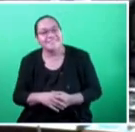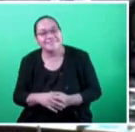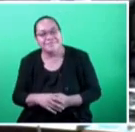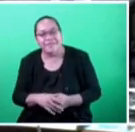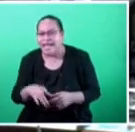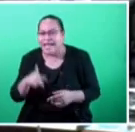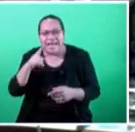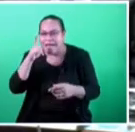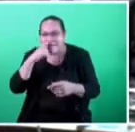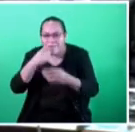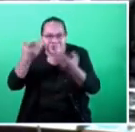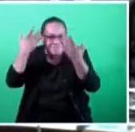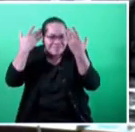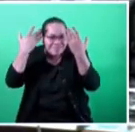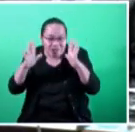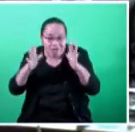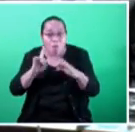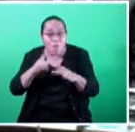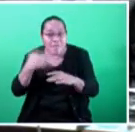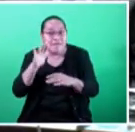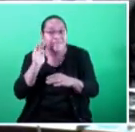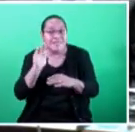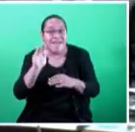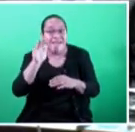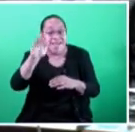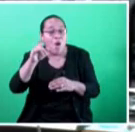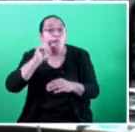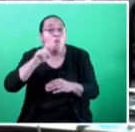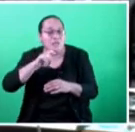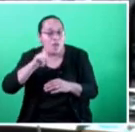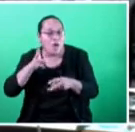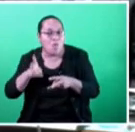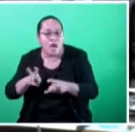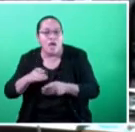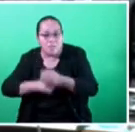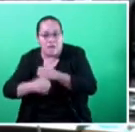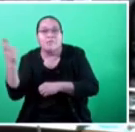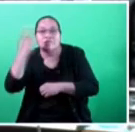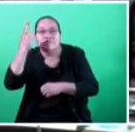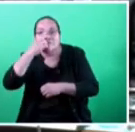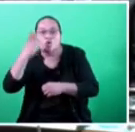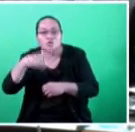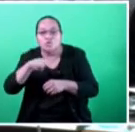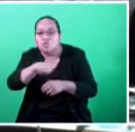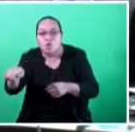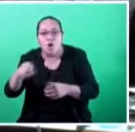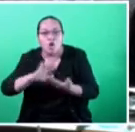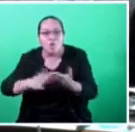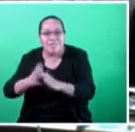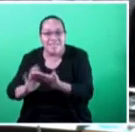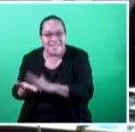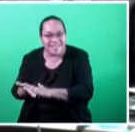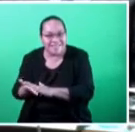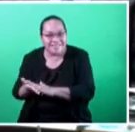they didn't realize that in some day ahead, the waterways could become a threat to the communities.